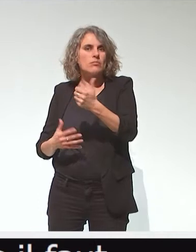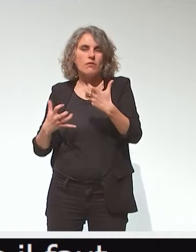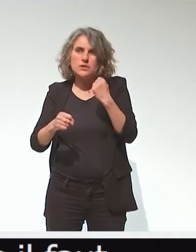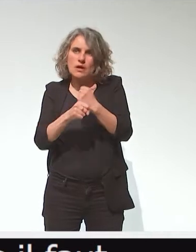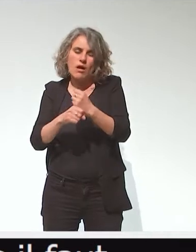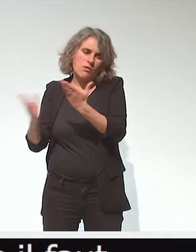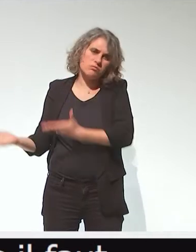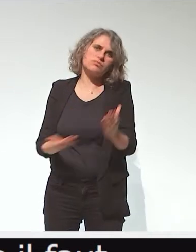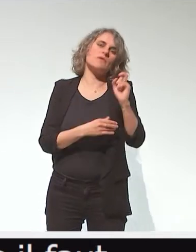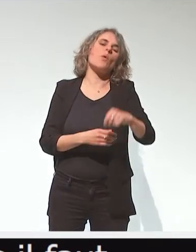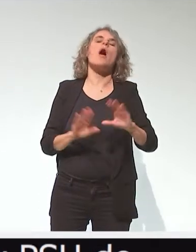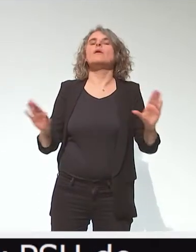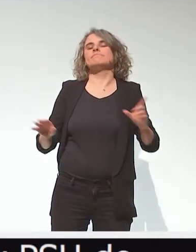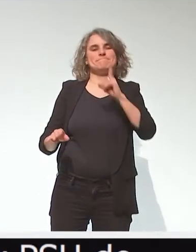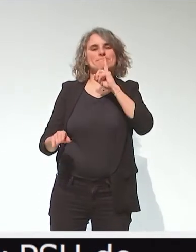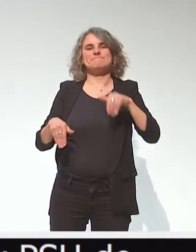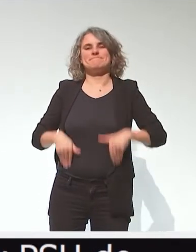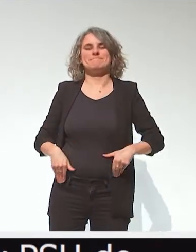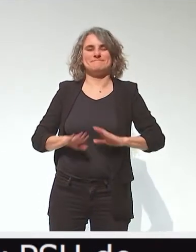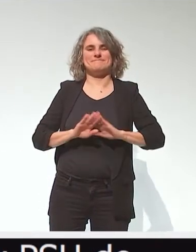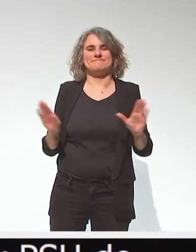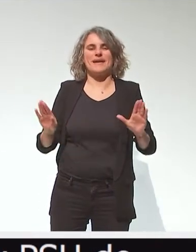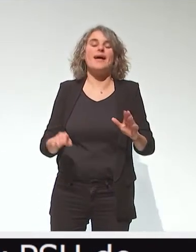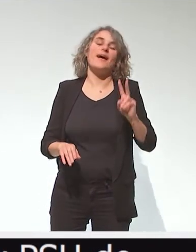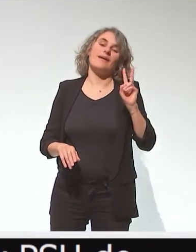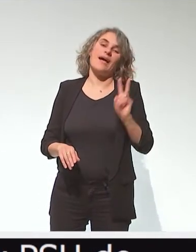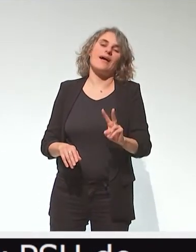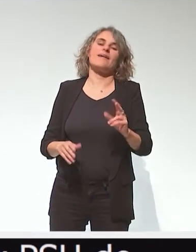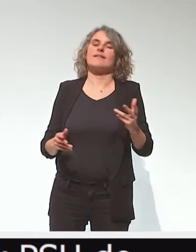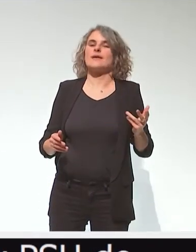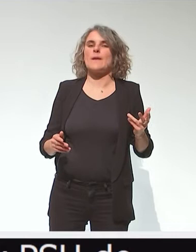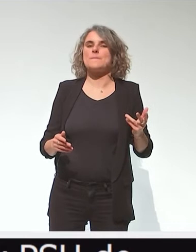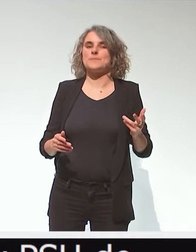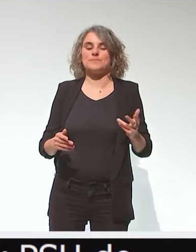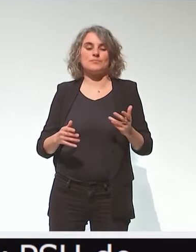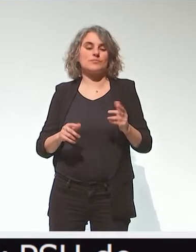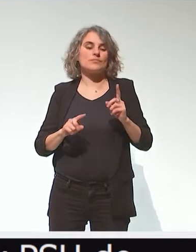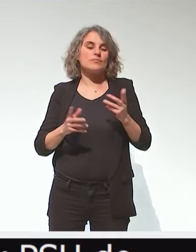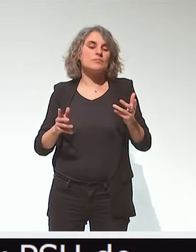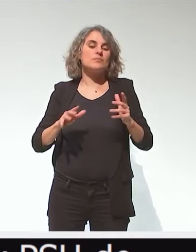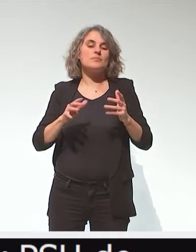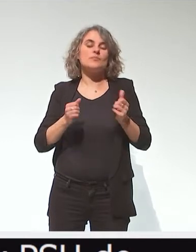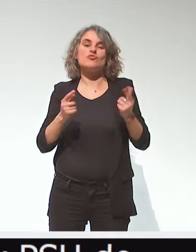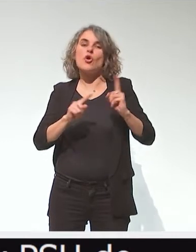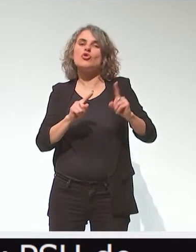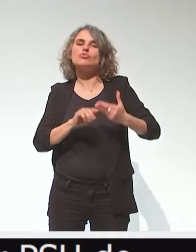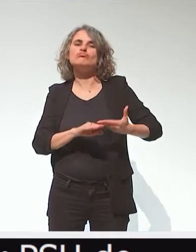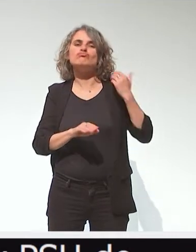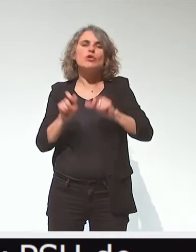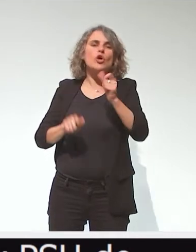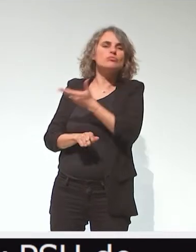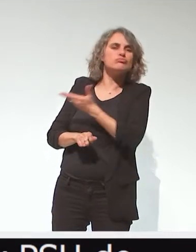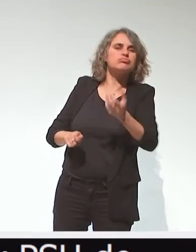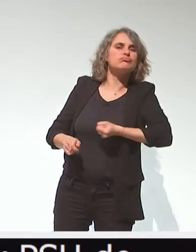very many things have already been said. But the one last thing is that people, I was listening